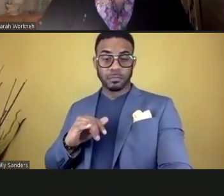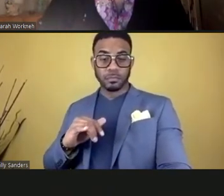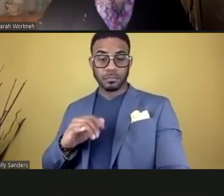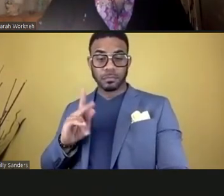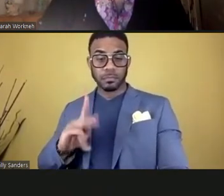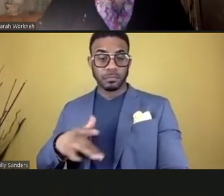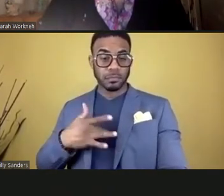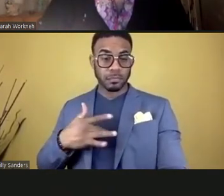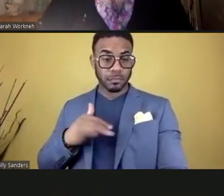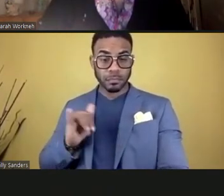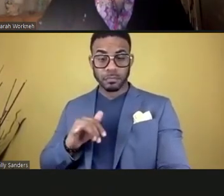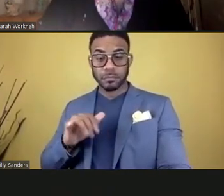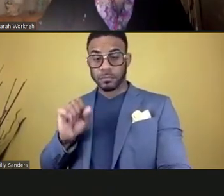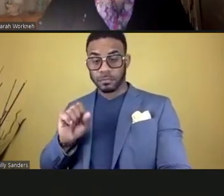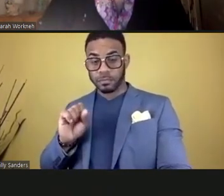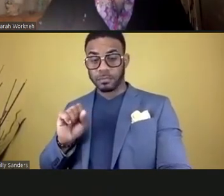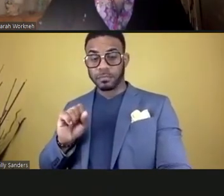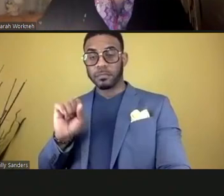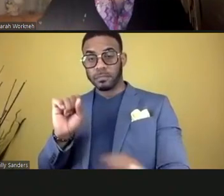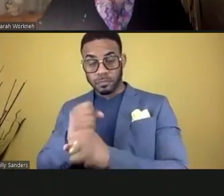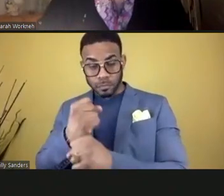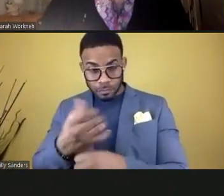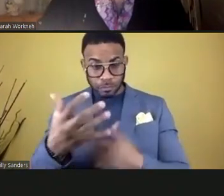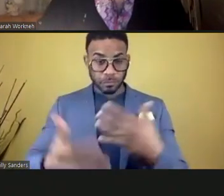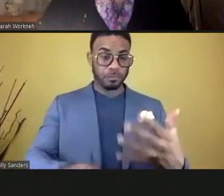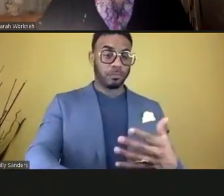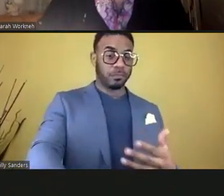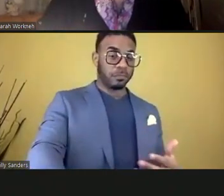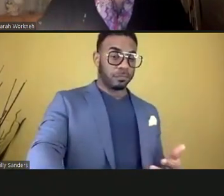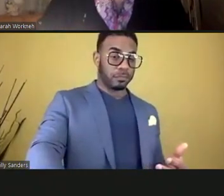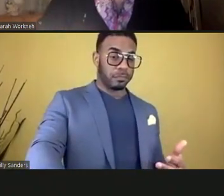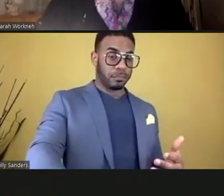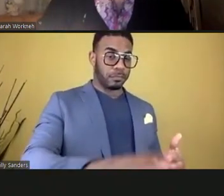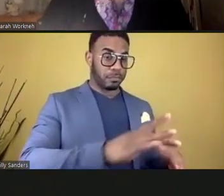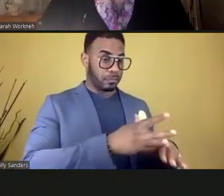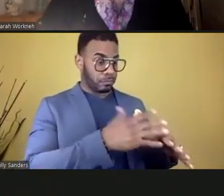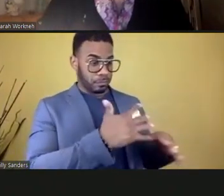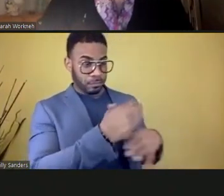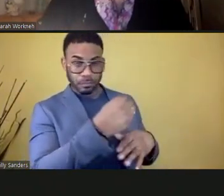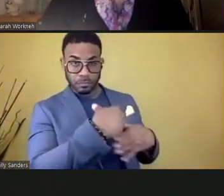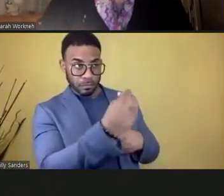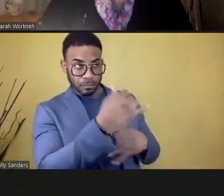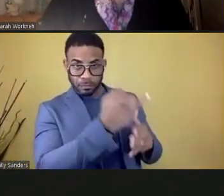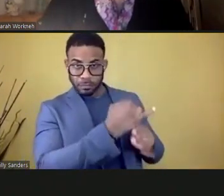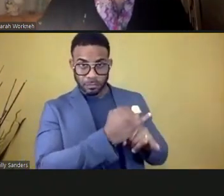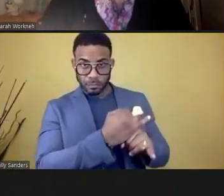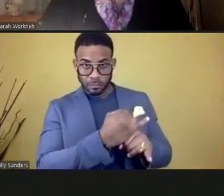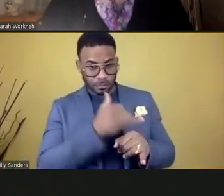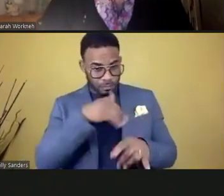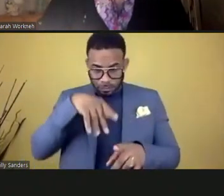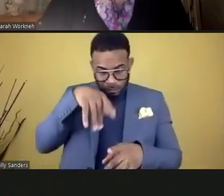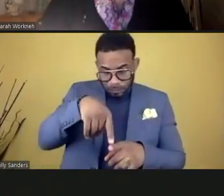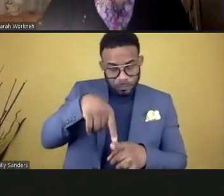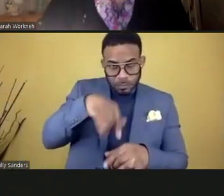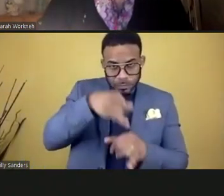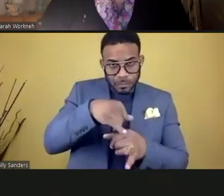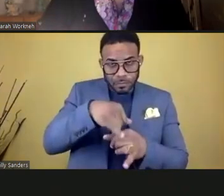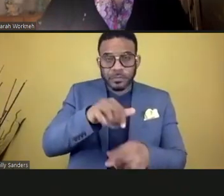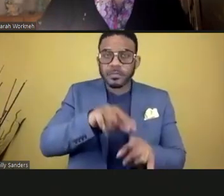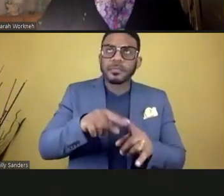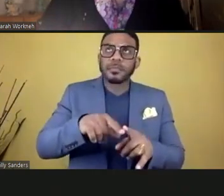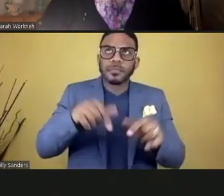feel like they can create these spaces outside of institutions. And, you